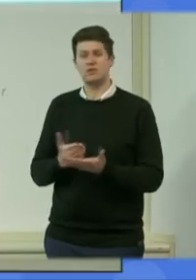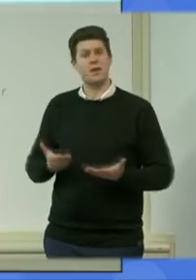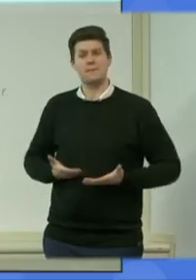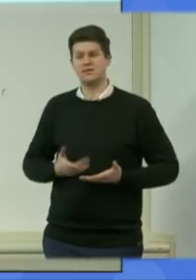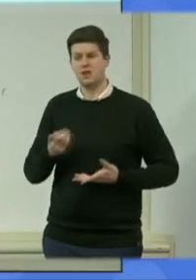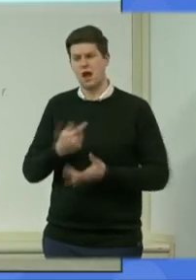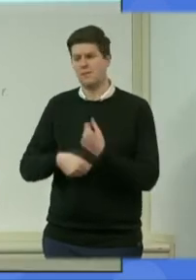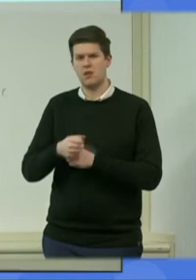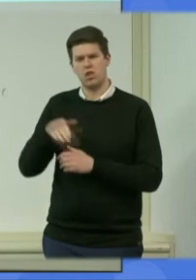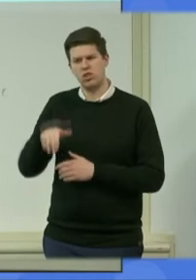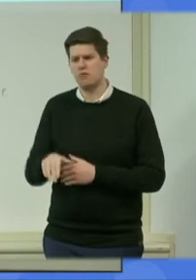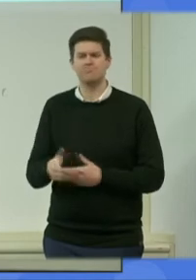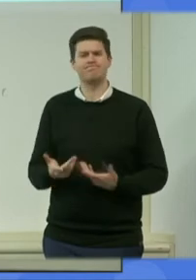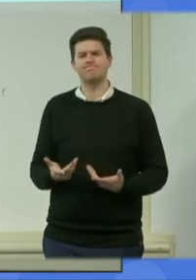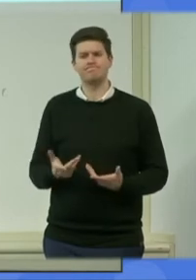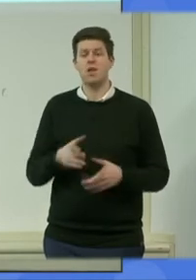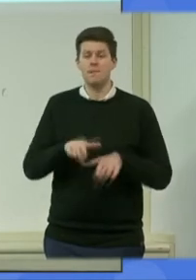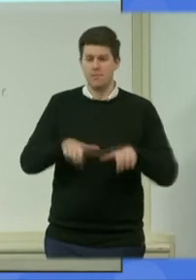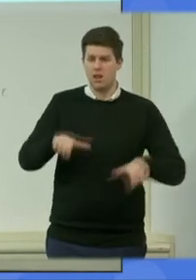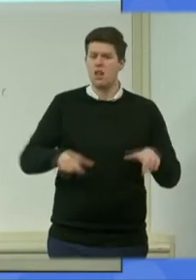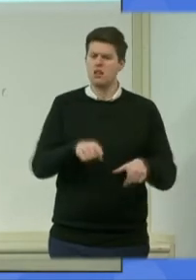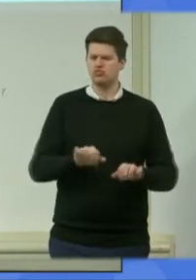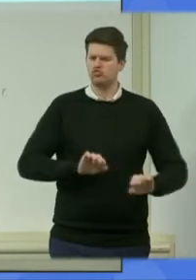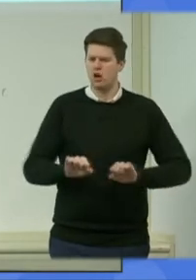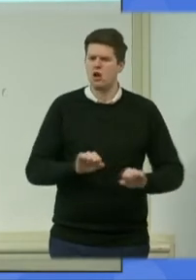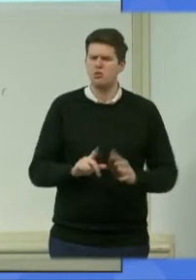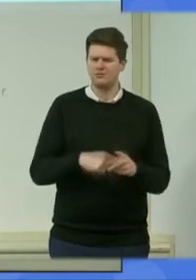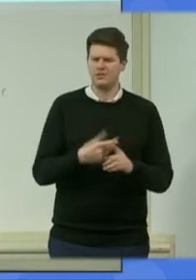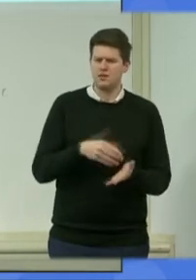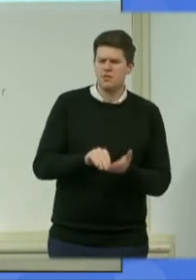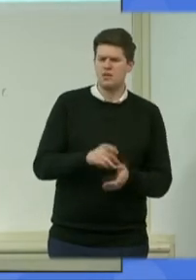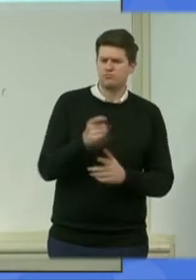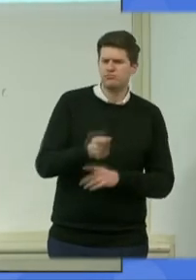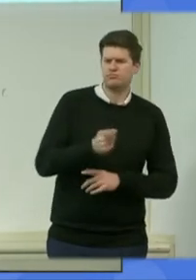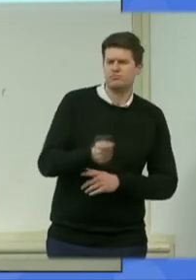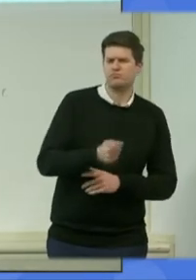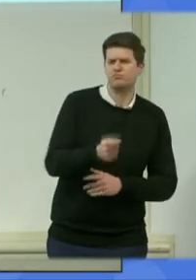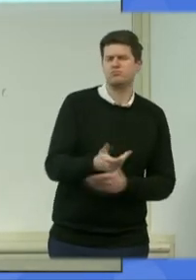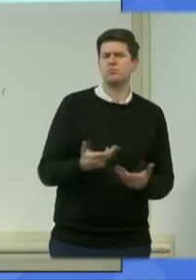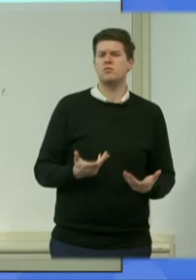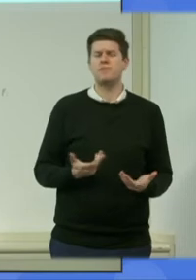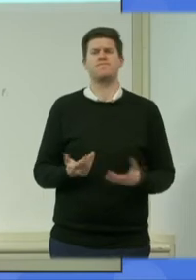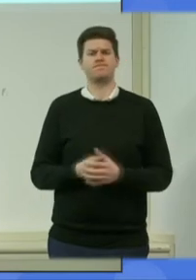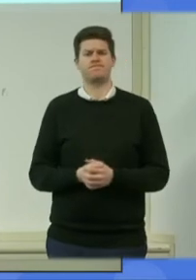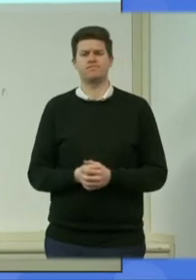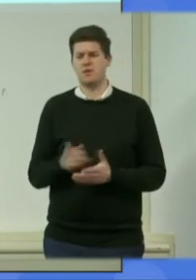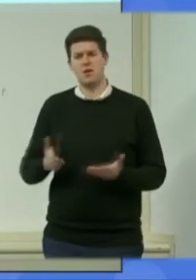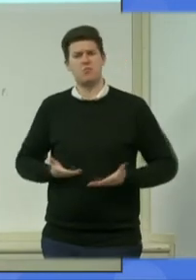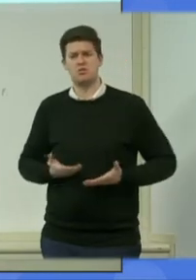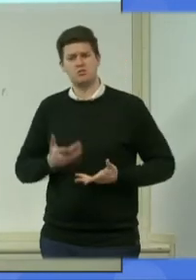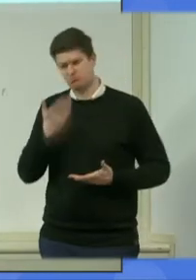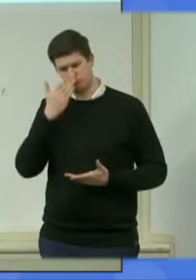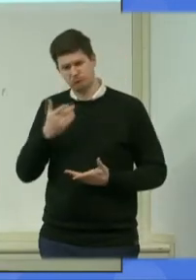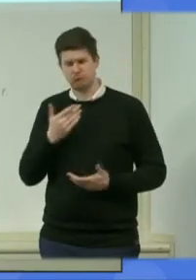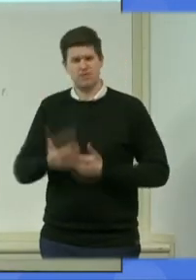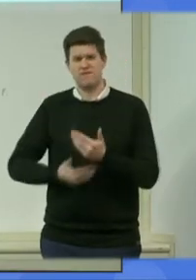just a conduit. Ultimately, behind every business are real people. There's the employees, there's the shareholders, there's the customers. And it's one of those that's